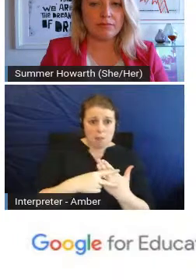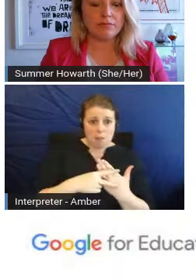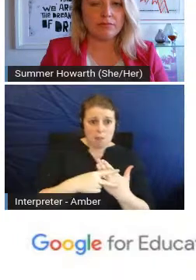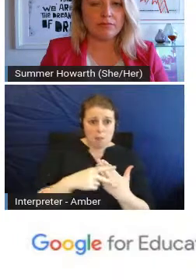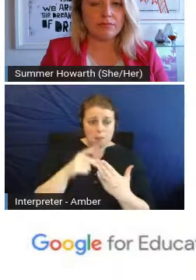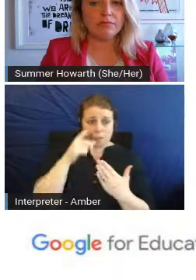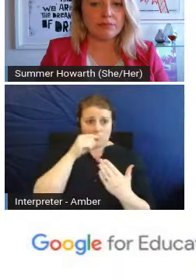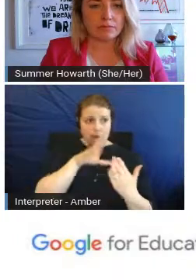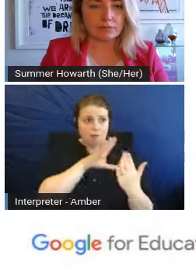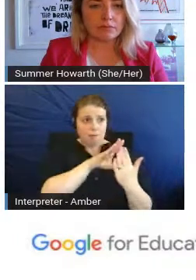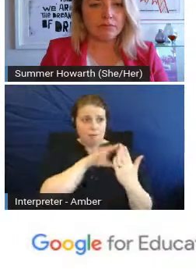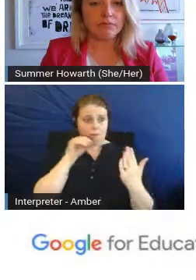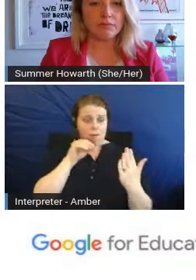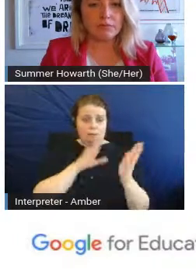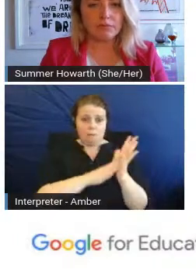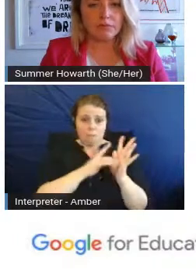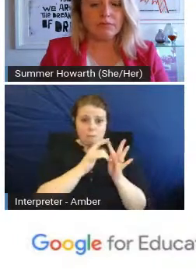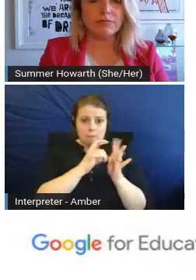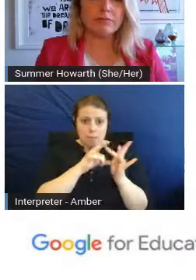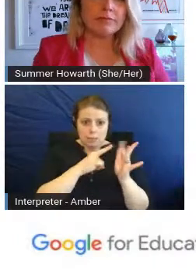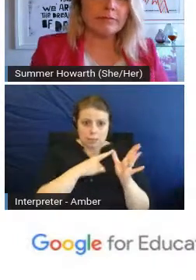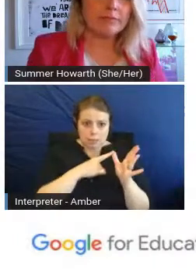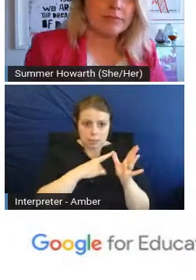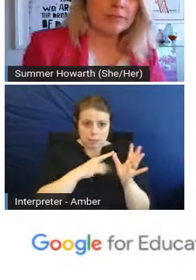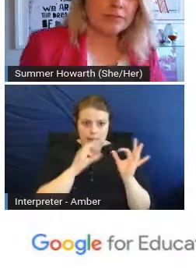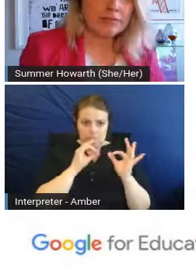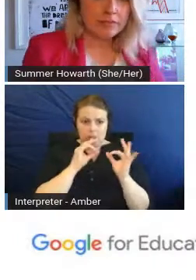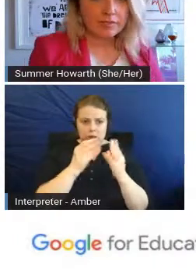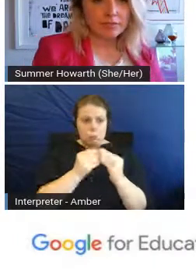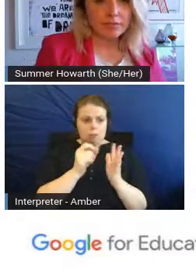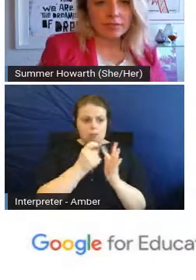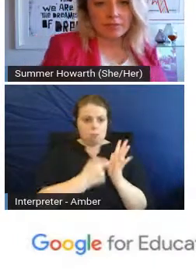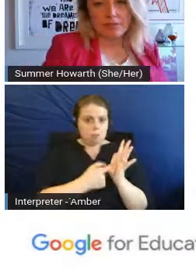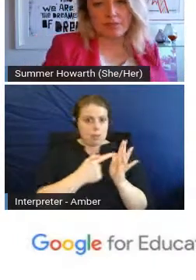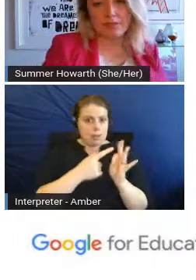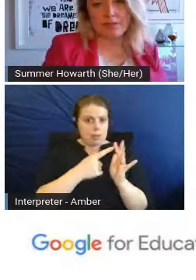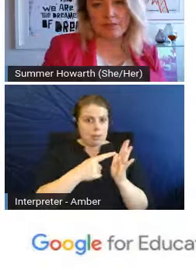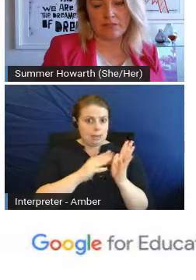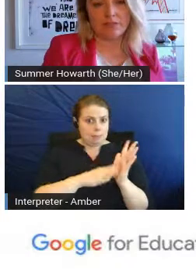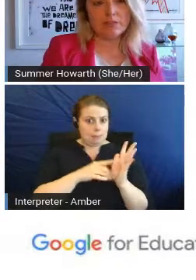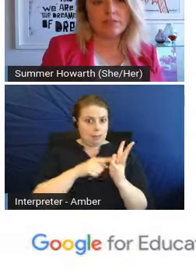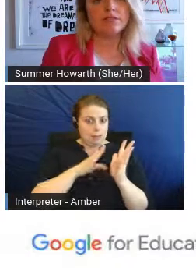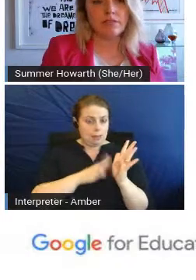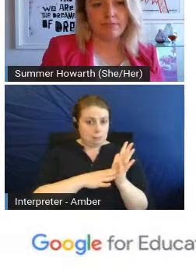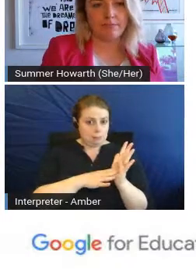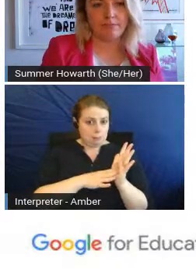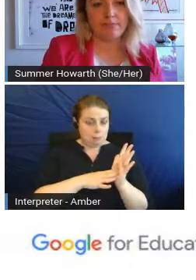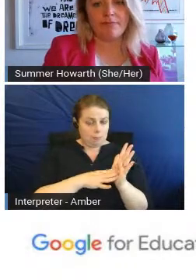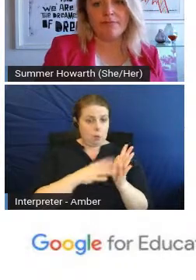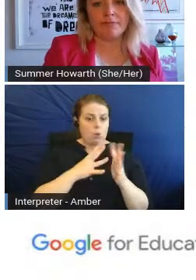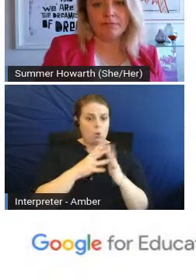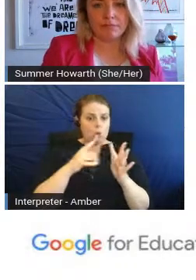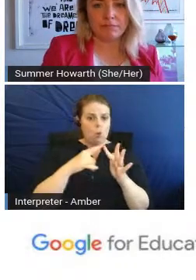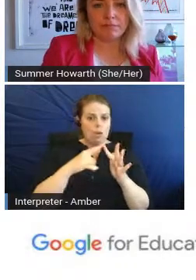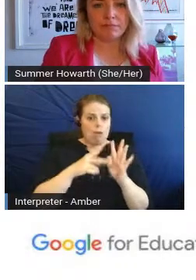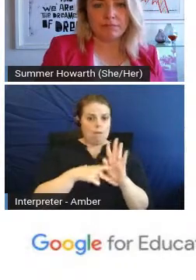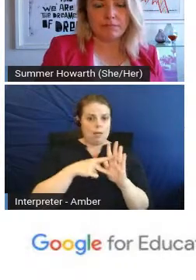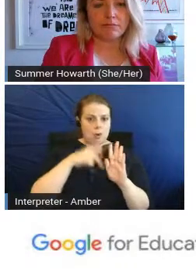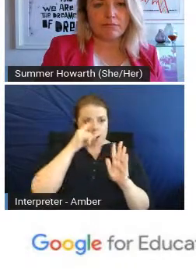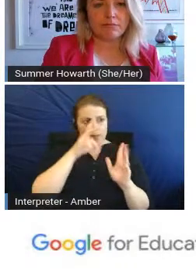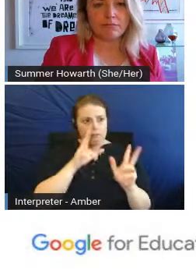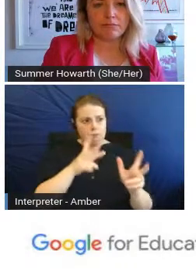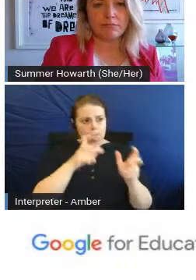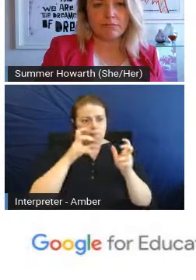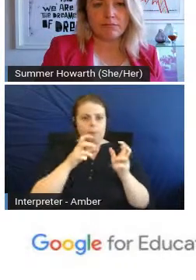media, especially if I have the premium version of WeVideo. I can grab stock footage. So what I did is I just